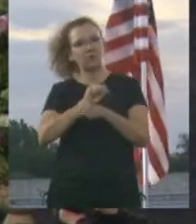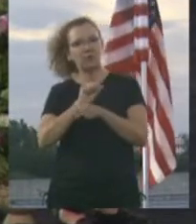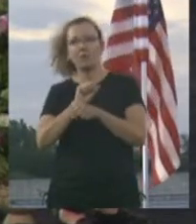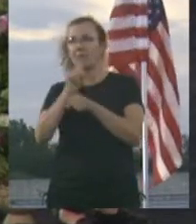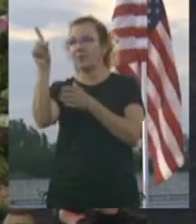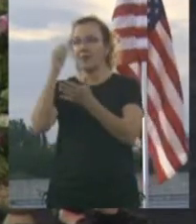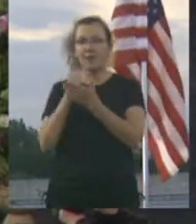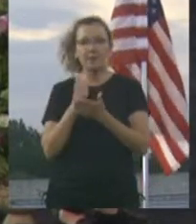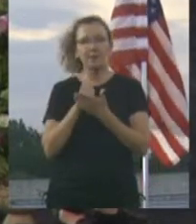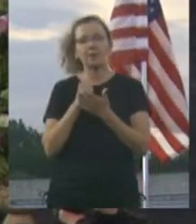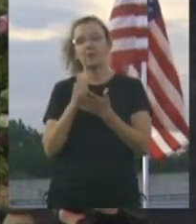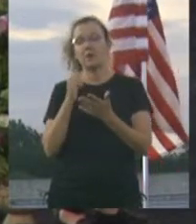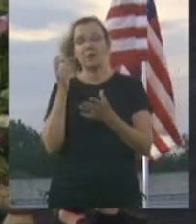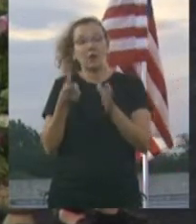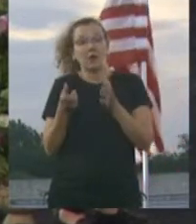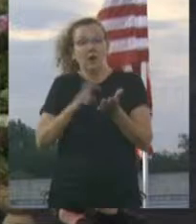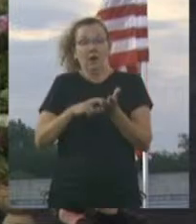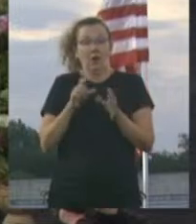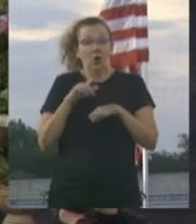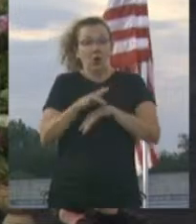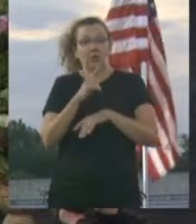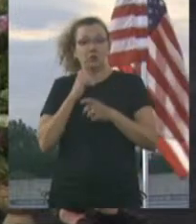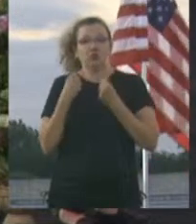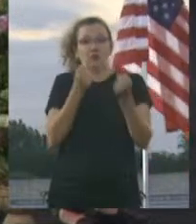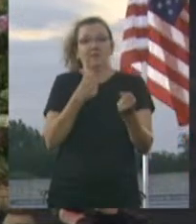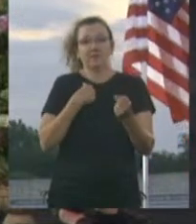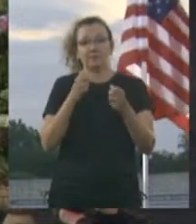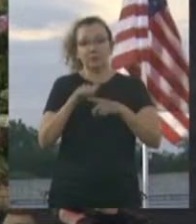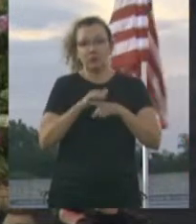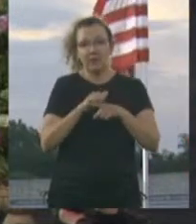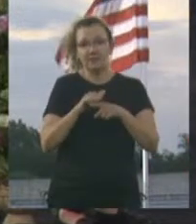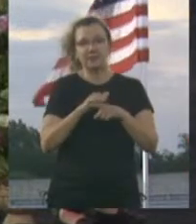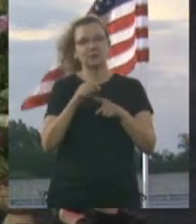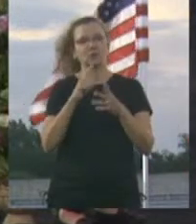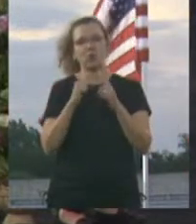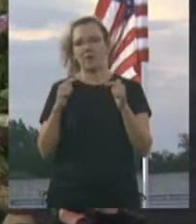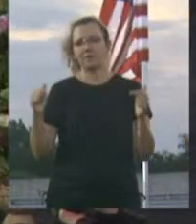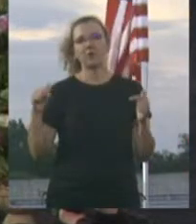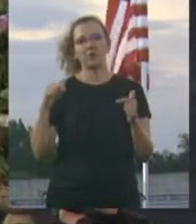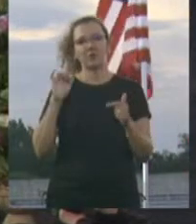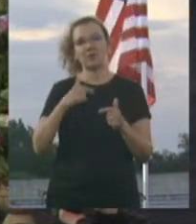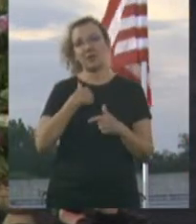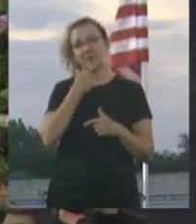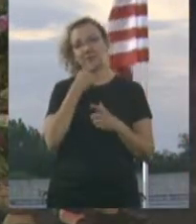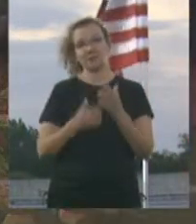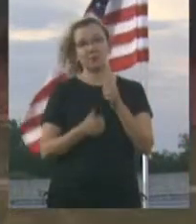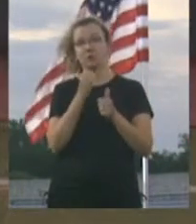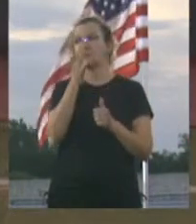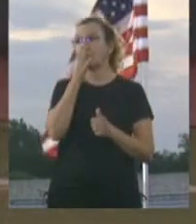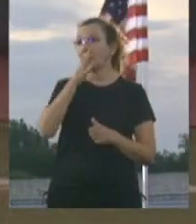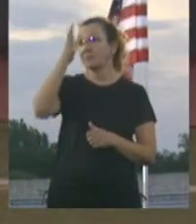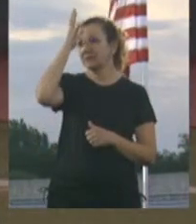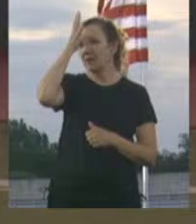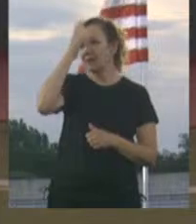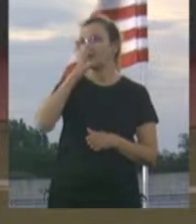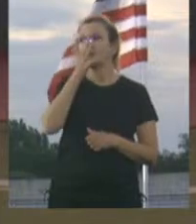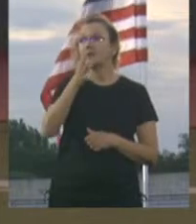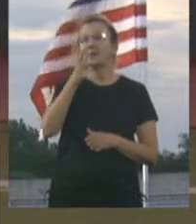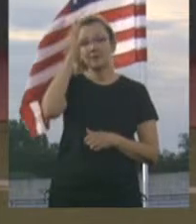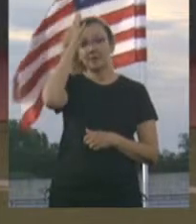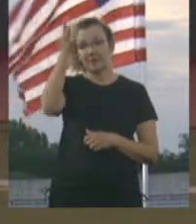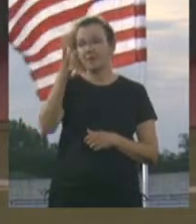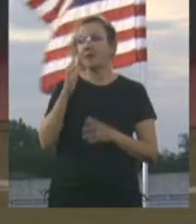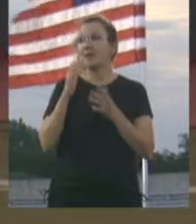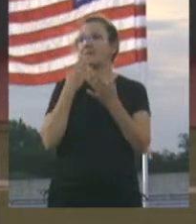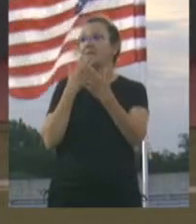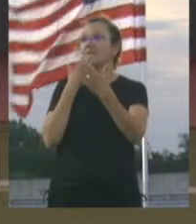get me to football practices or cheering me on in my games are the things that I will miss the most. Mom, Dad, Momo, Popo, and Mamo, thank